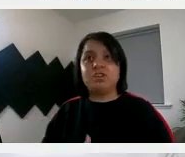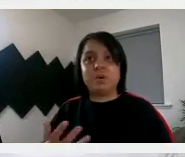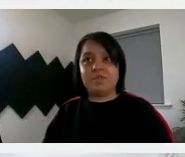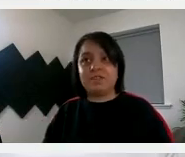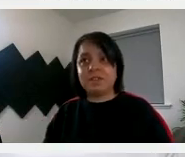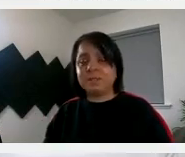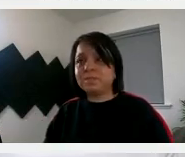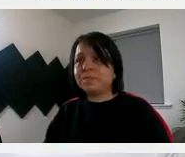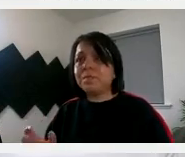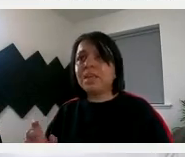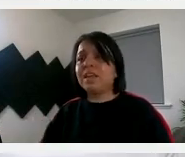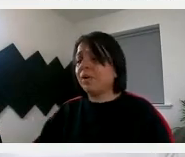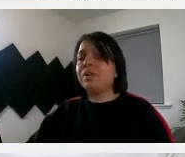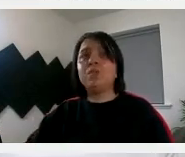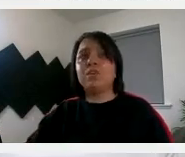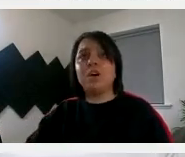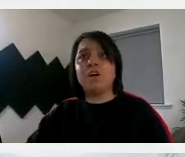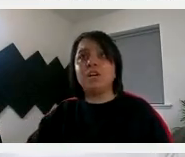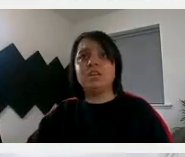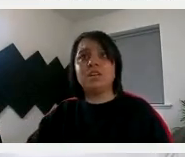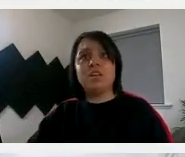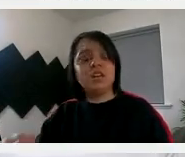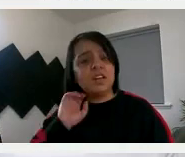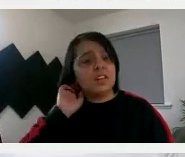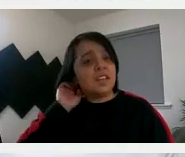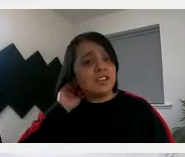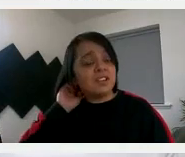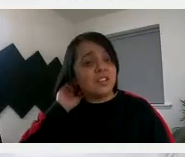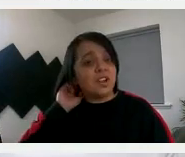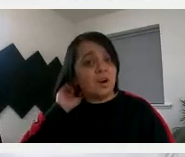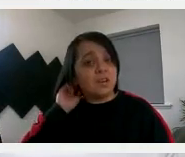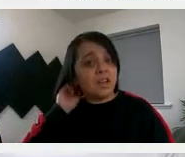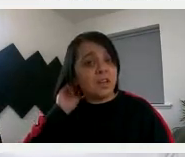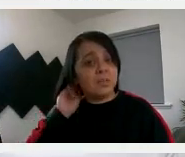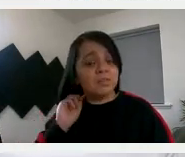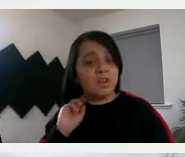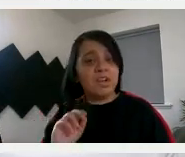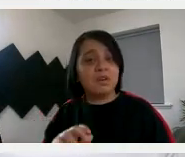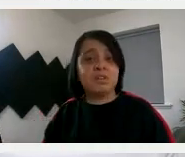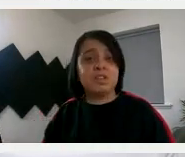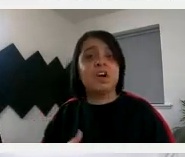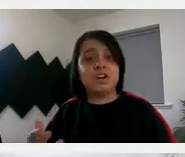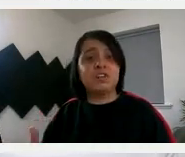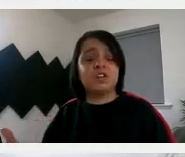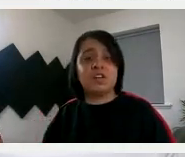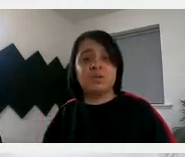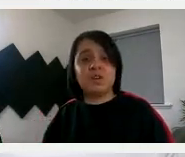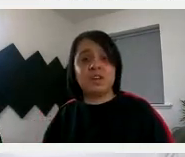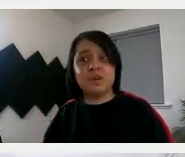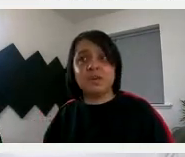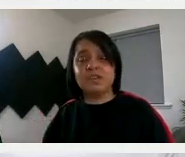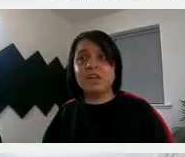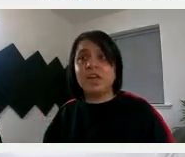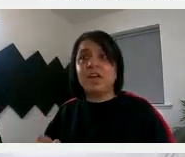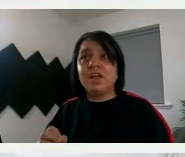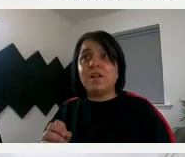Polish or whatever it is. Now in Northern Ireland, they actually got their own sign language, which is Irish Sign